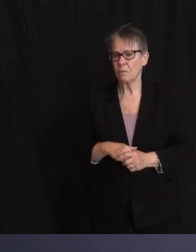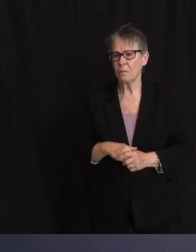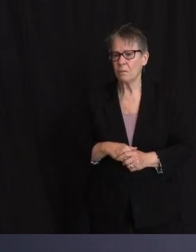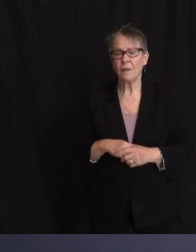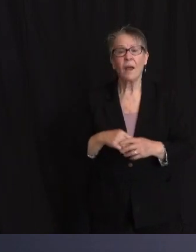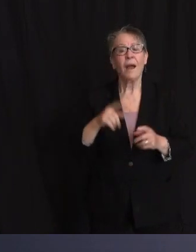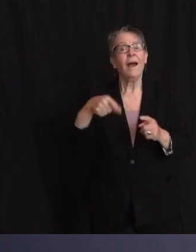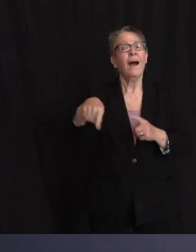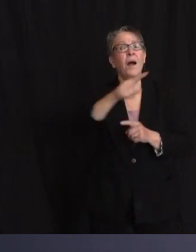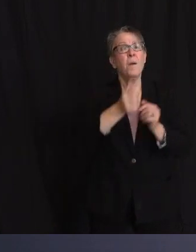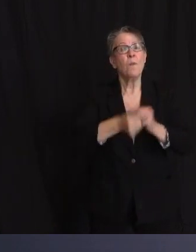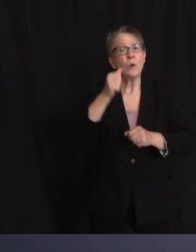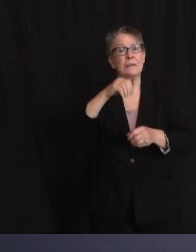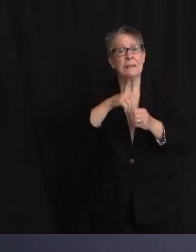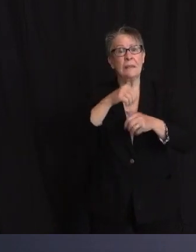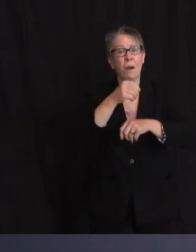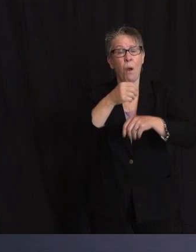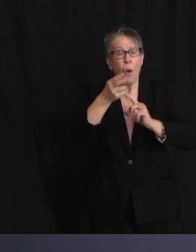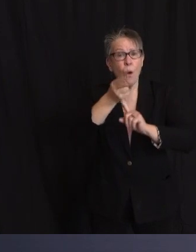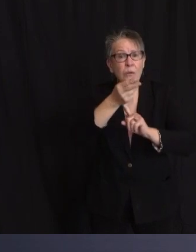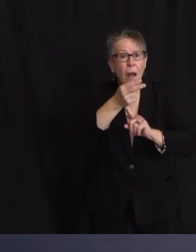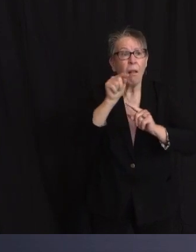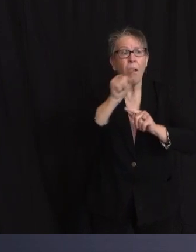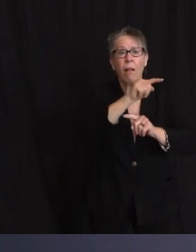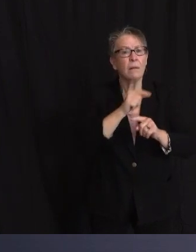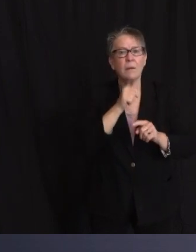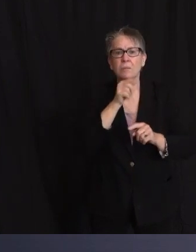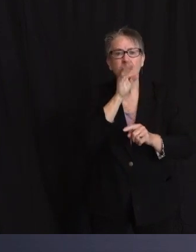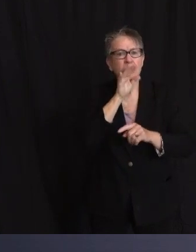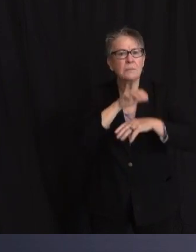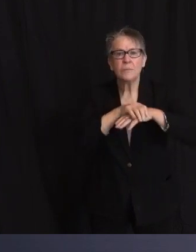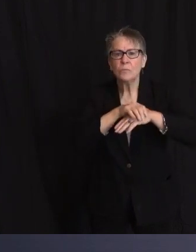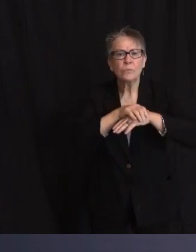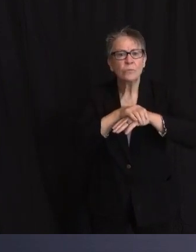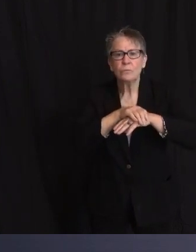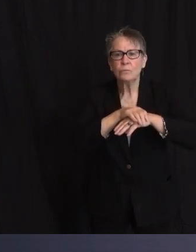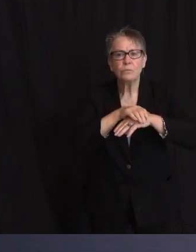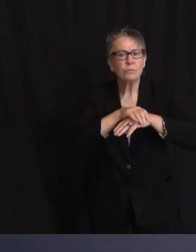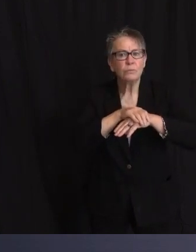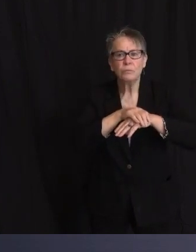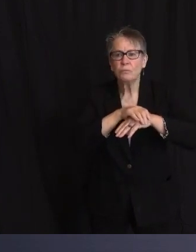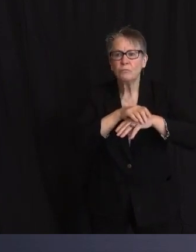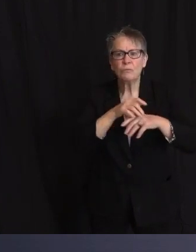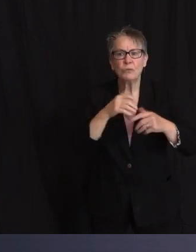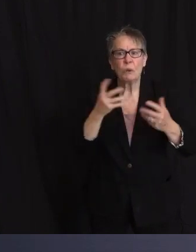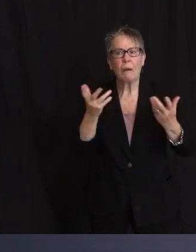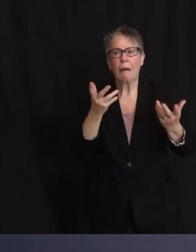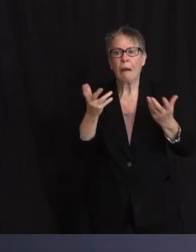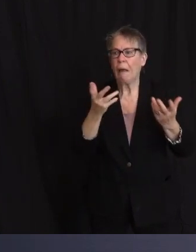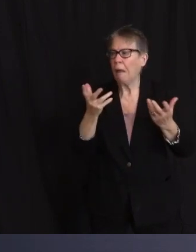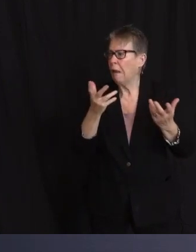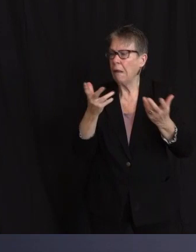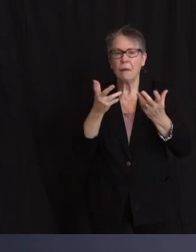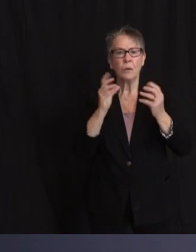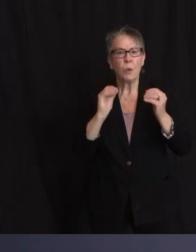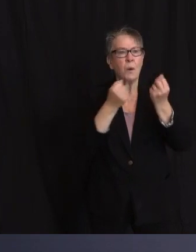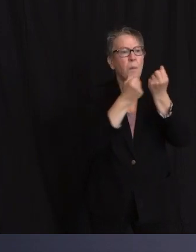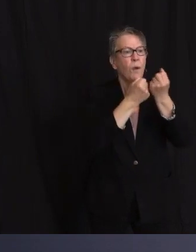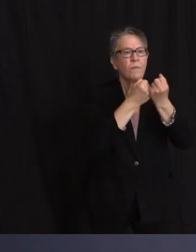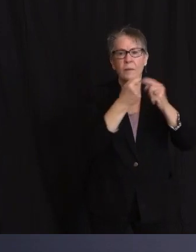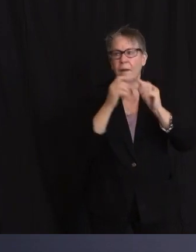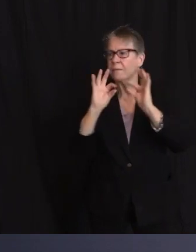from their families and support networks, and the team there is providing them that support. Several